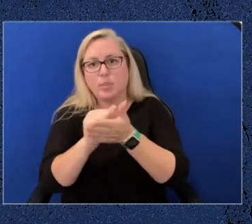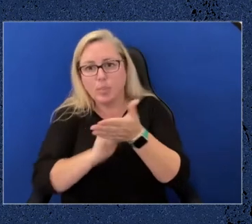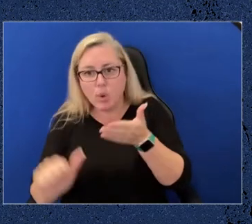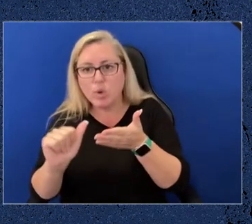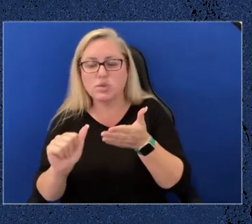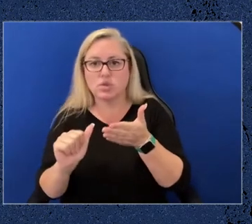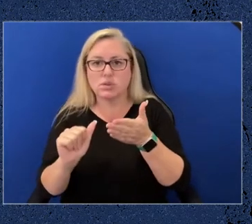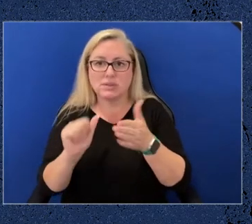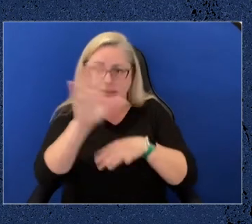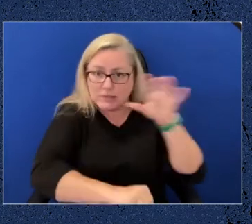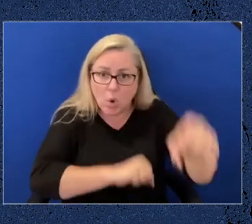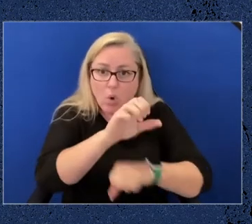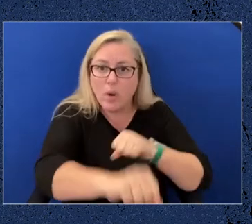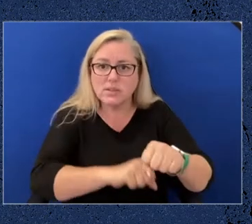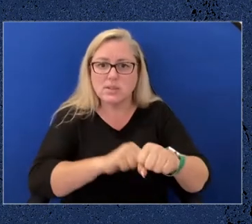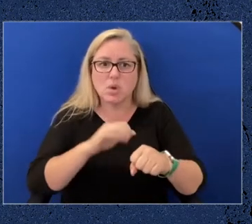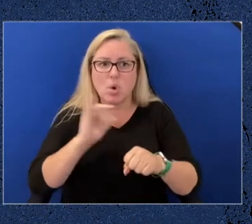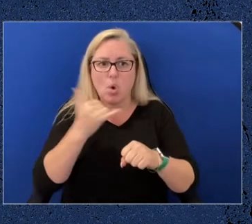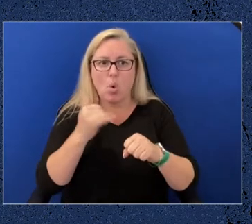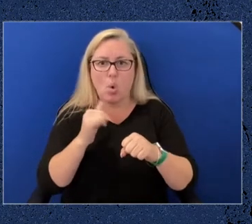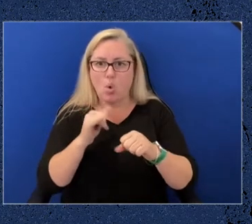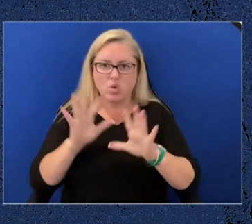conquest, right? Or you occupy